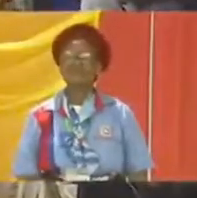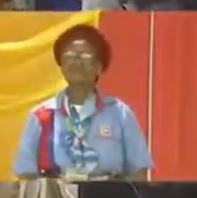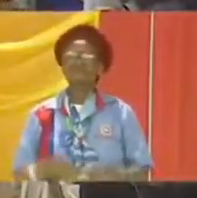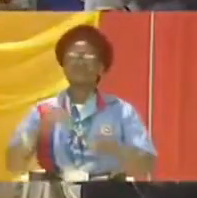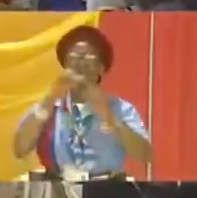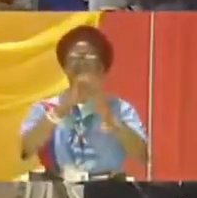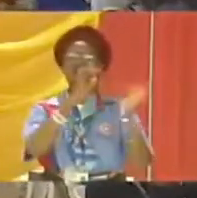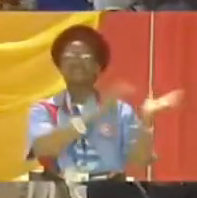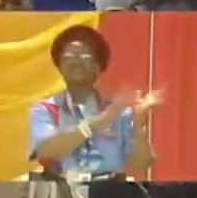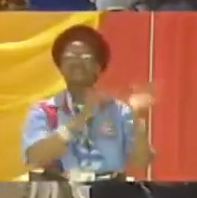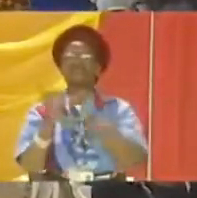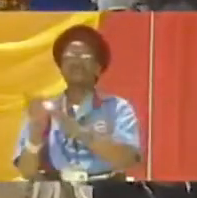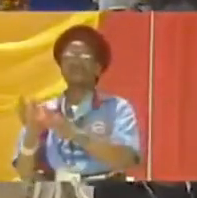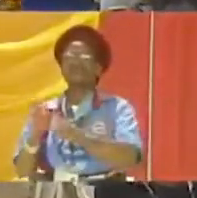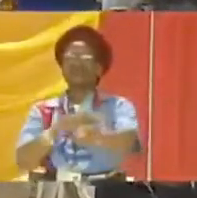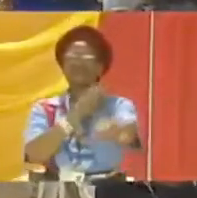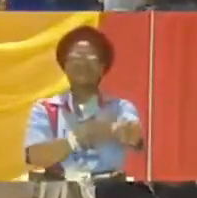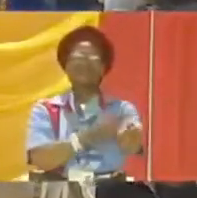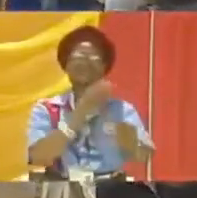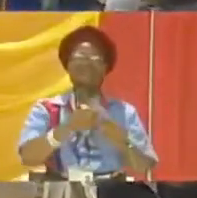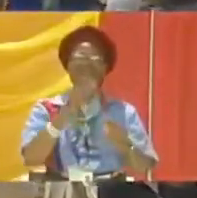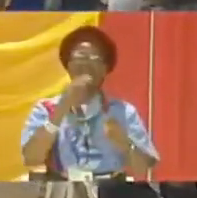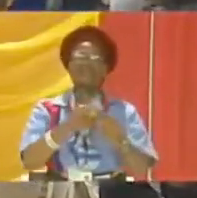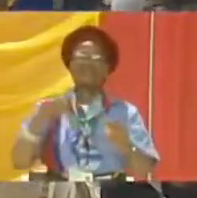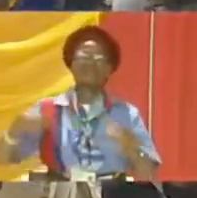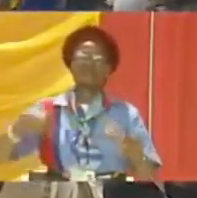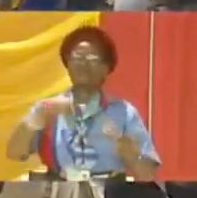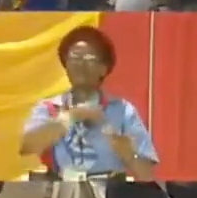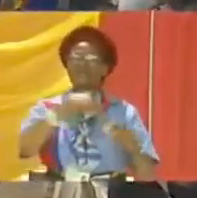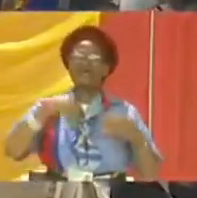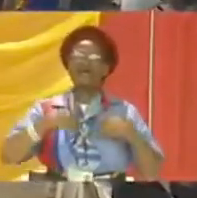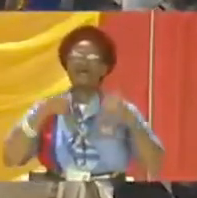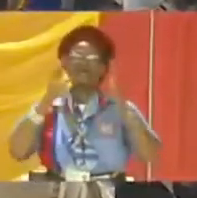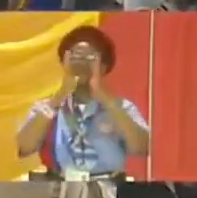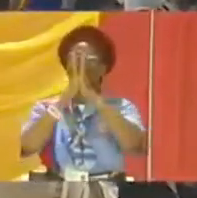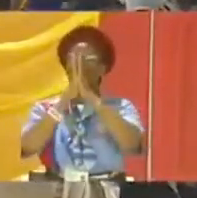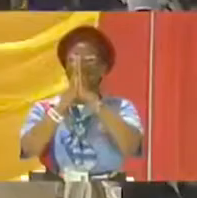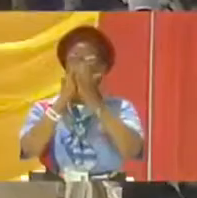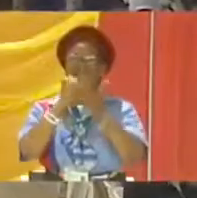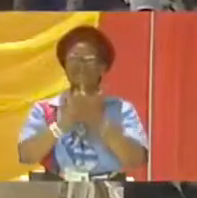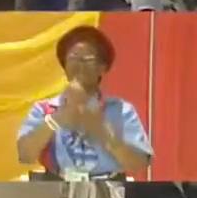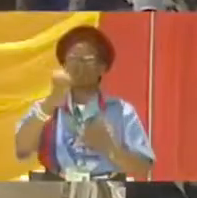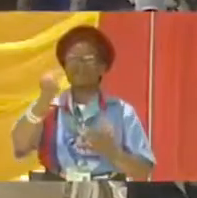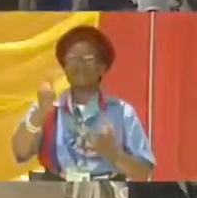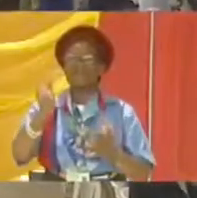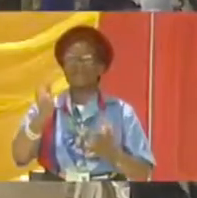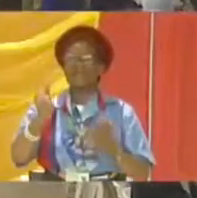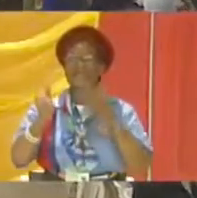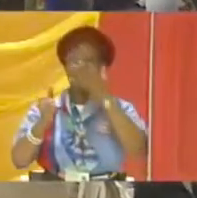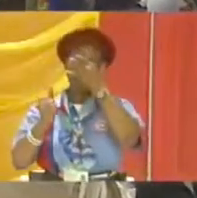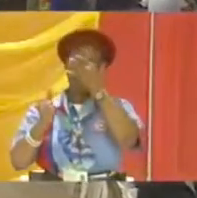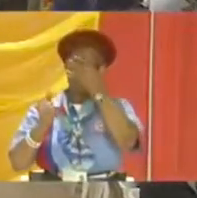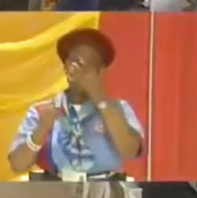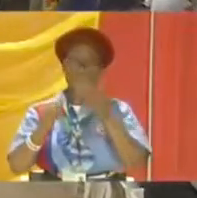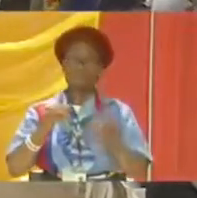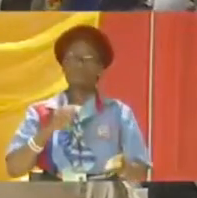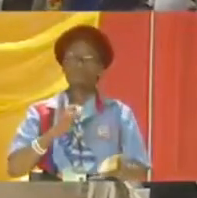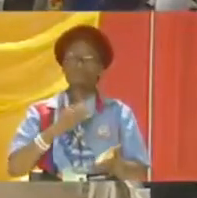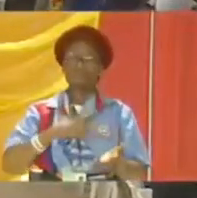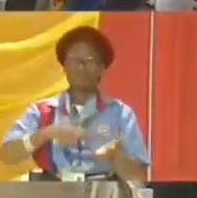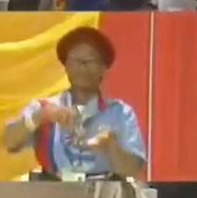In Jesus' mighty name, we have prayed. Ni oruko nla Jesu lagbadura. What